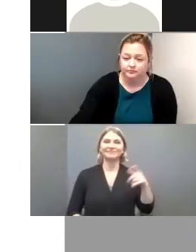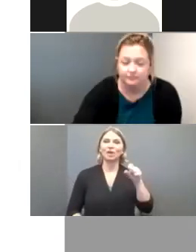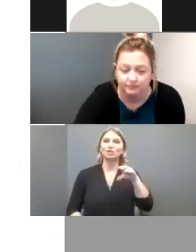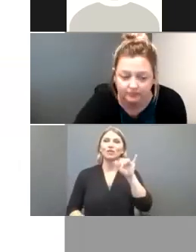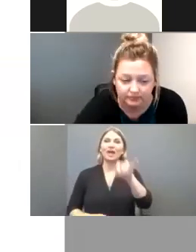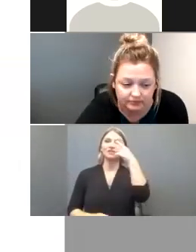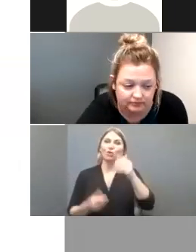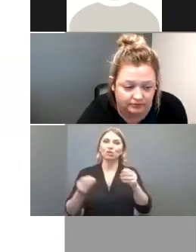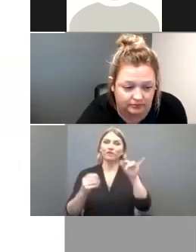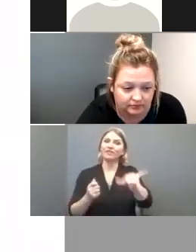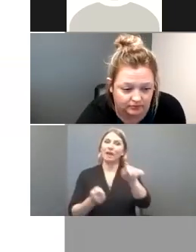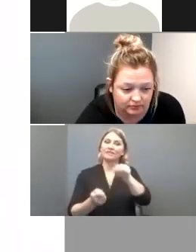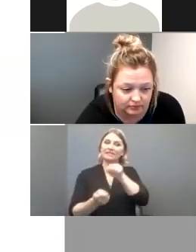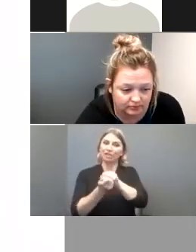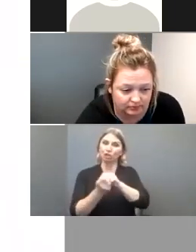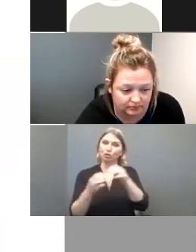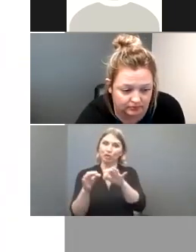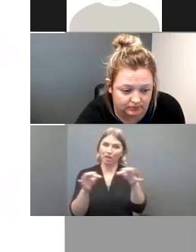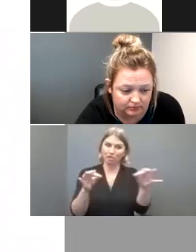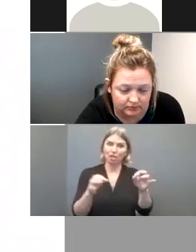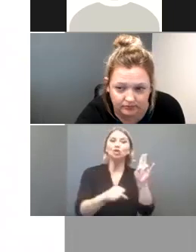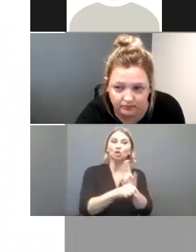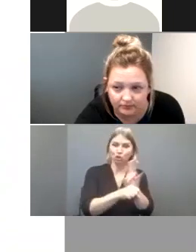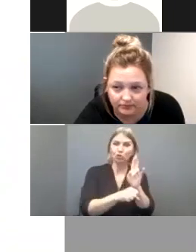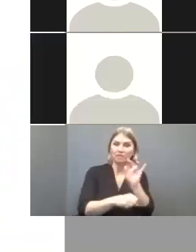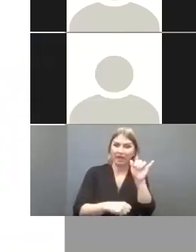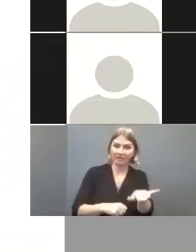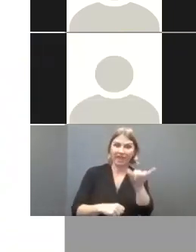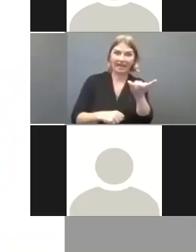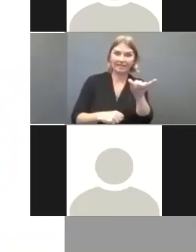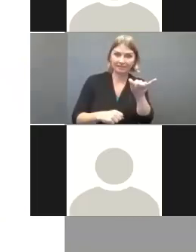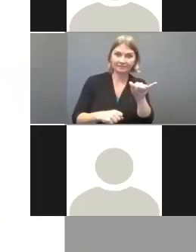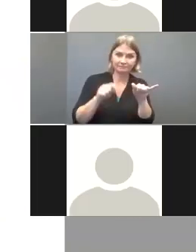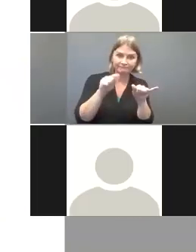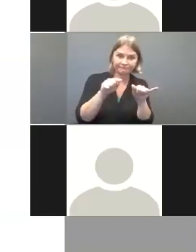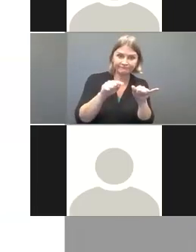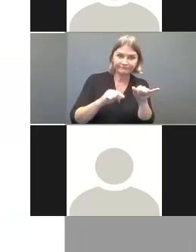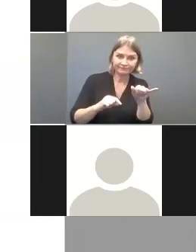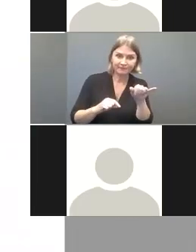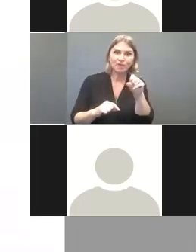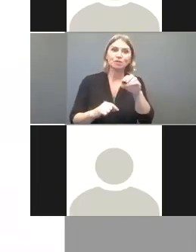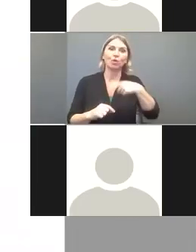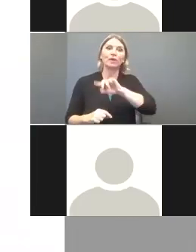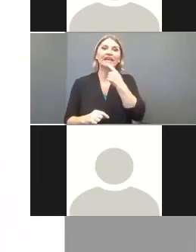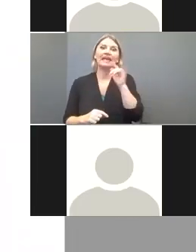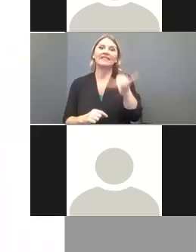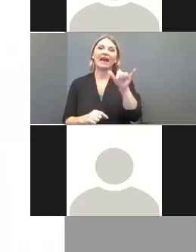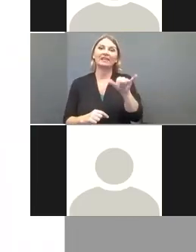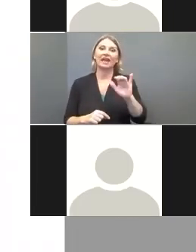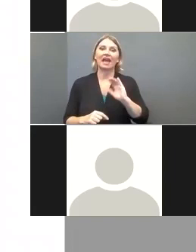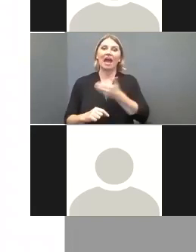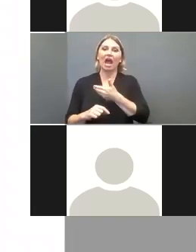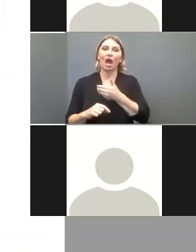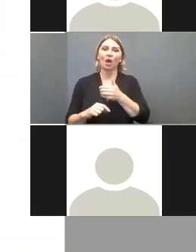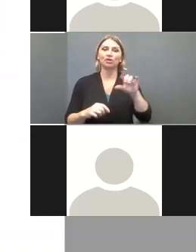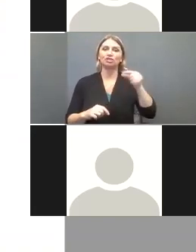equation, but we can also approach this using the limit equation, right? So we said that our limit g of